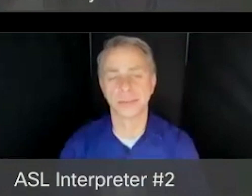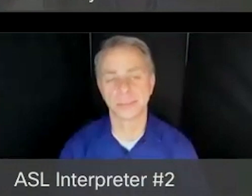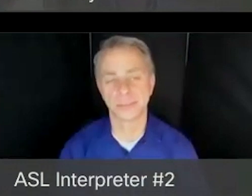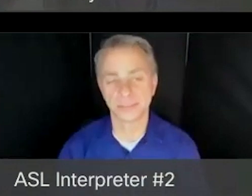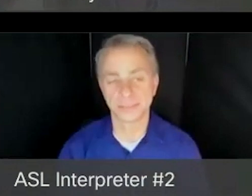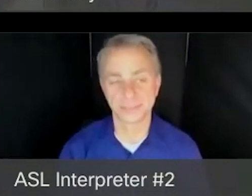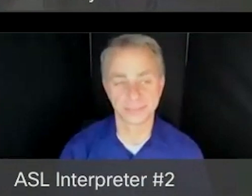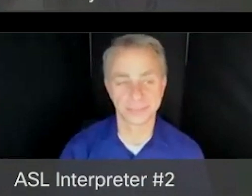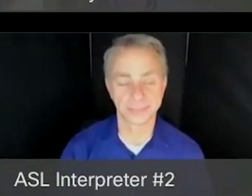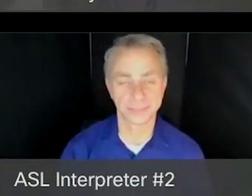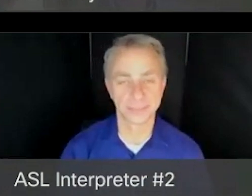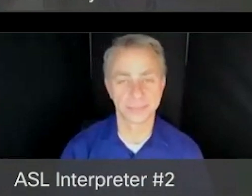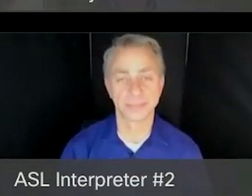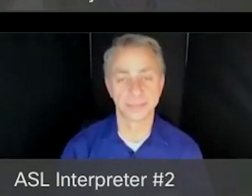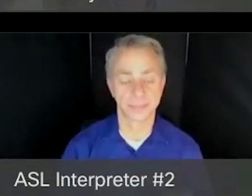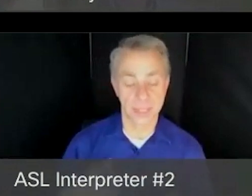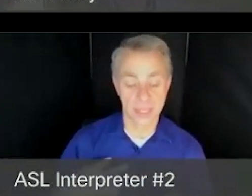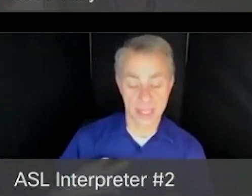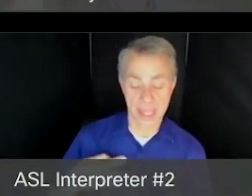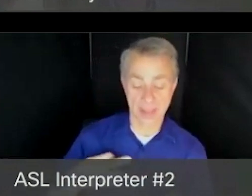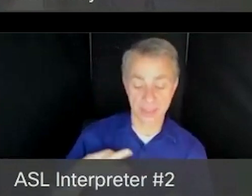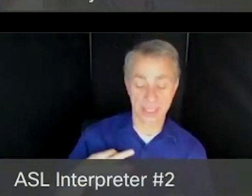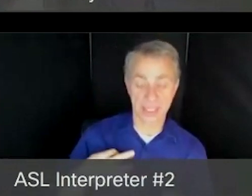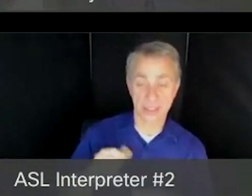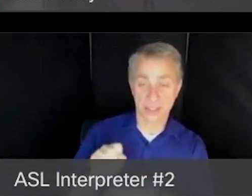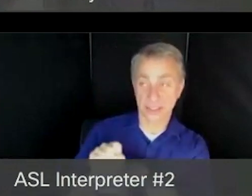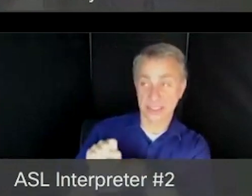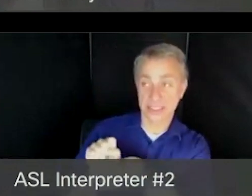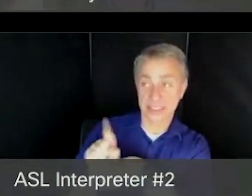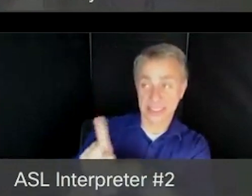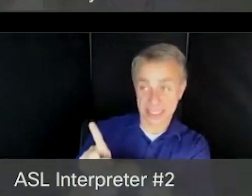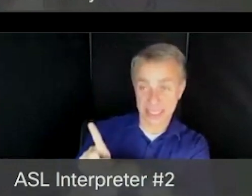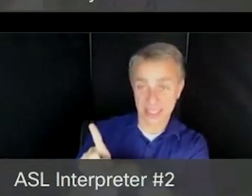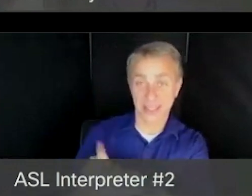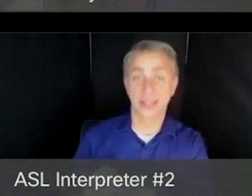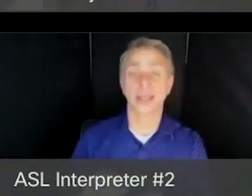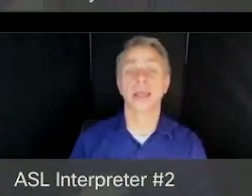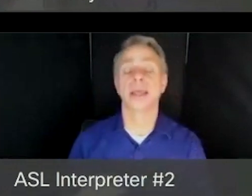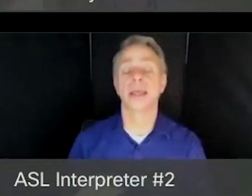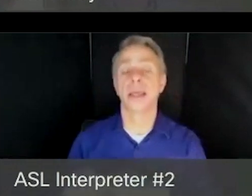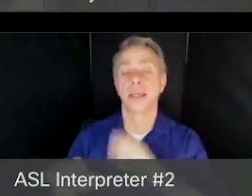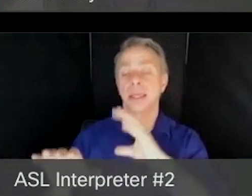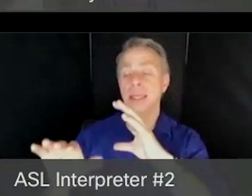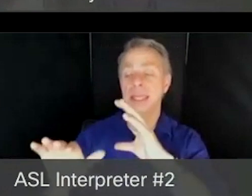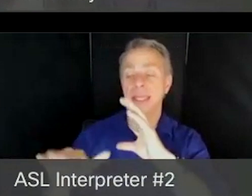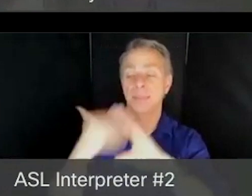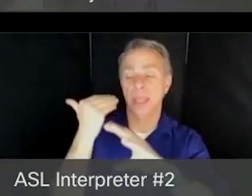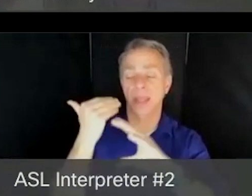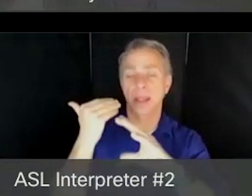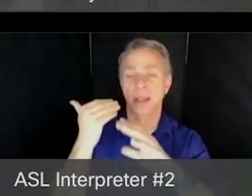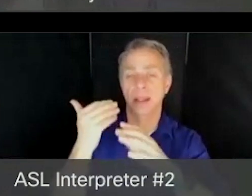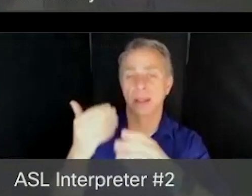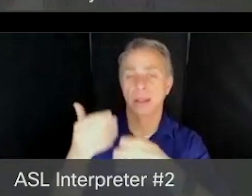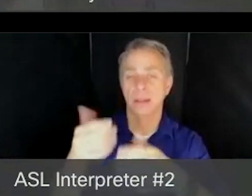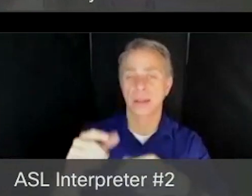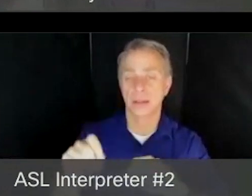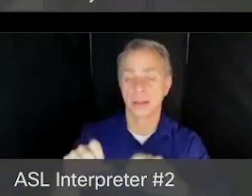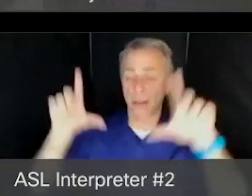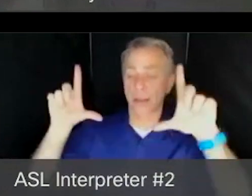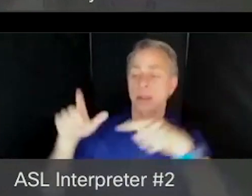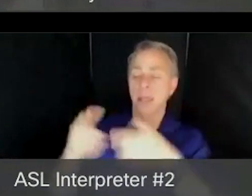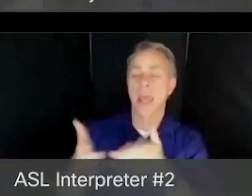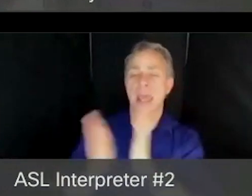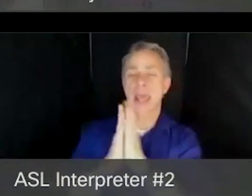Once you submit an application, you'll get an email asking you to sign up to open an account on our applicant notification system at